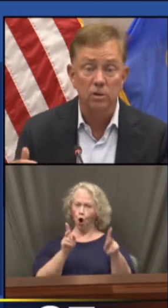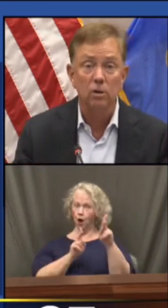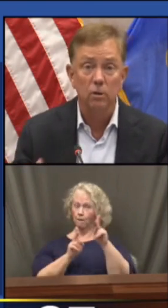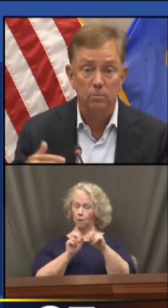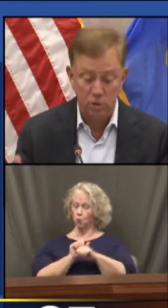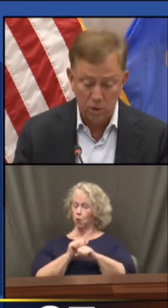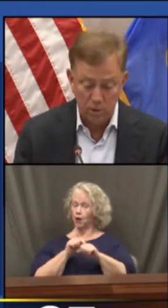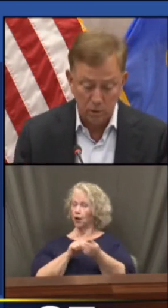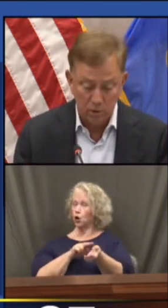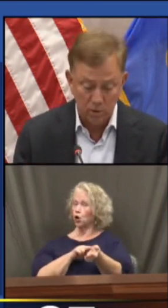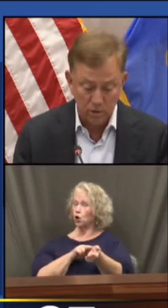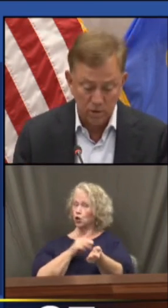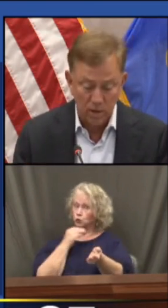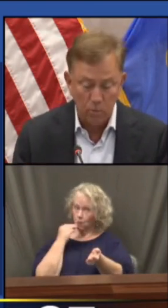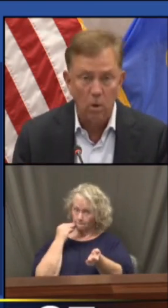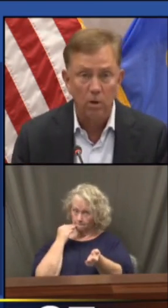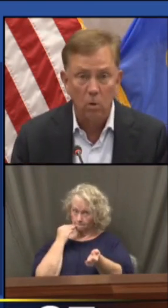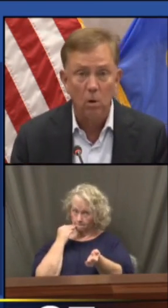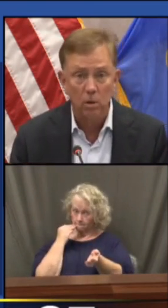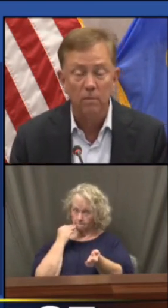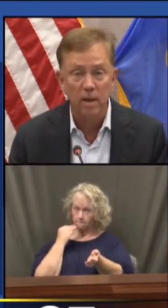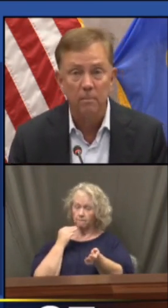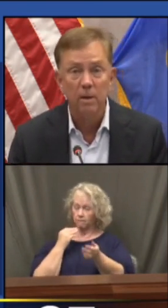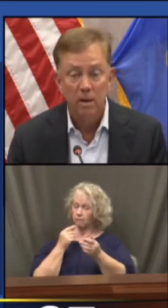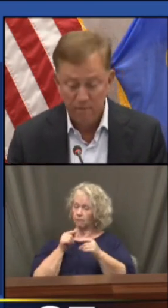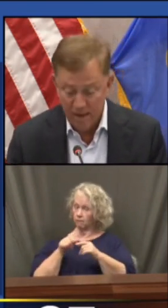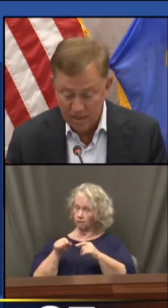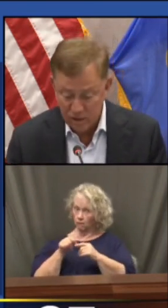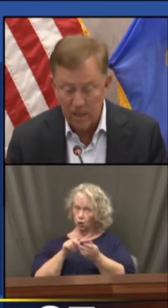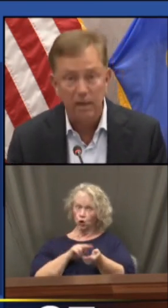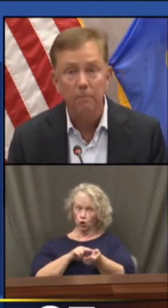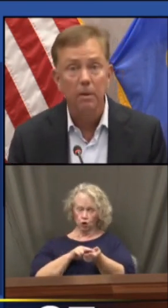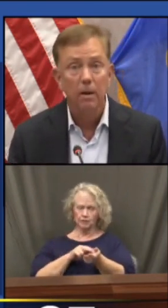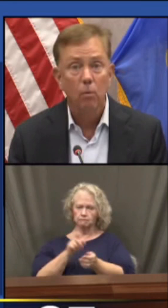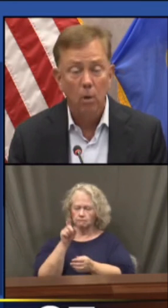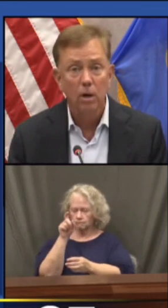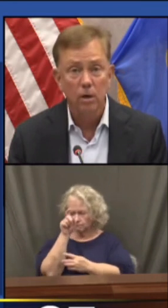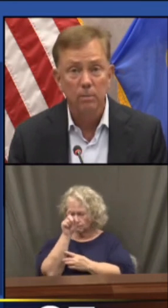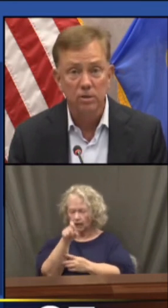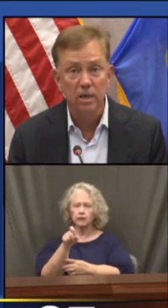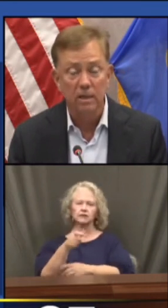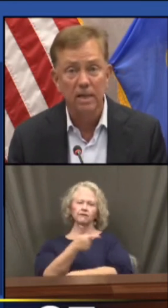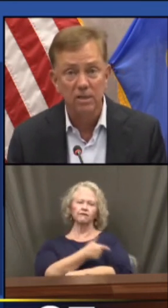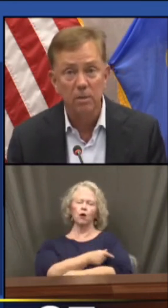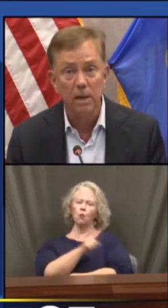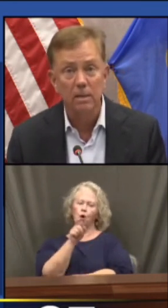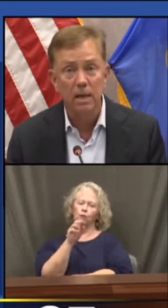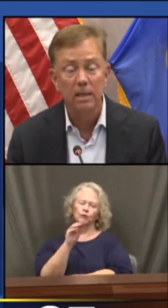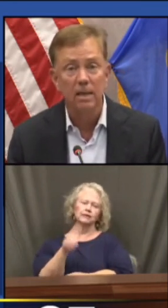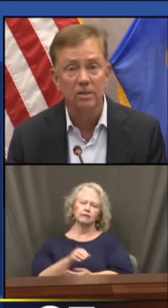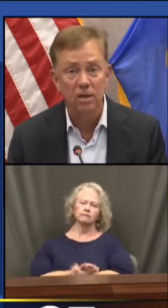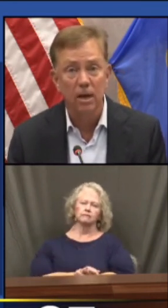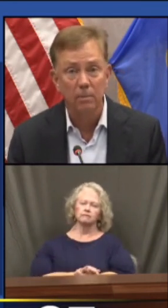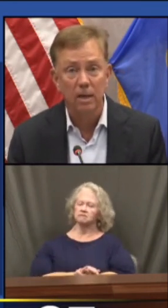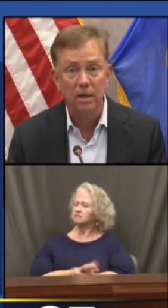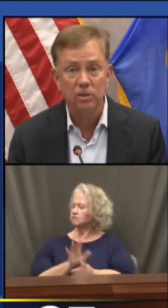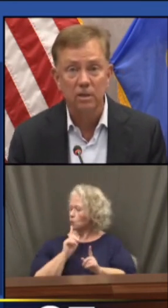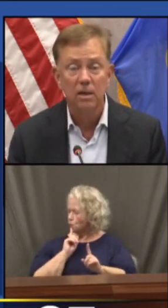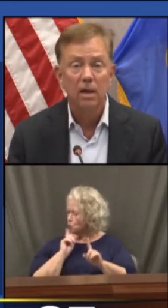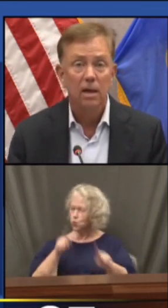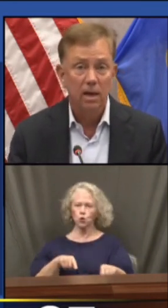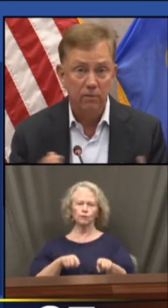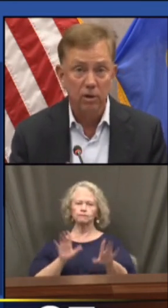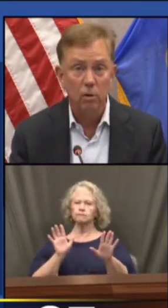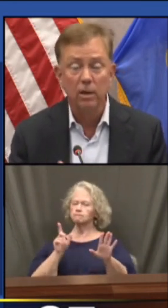at the nursing homes, starting with the nurses, I want all of them vaccinated. 100%. That's a mandate. That's an